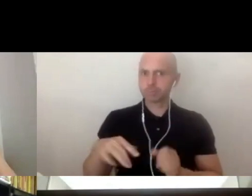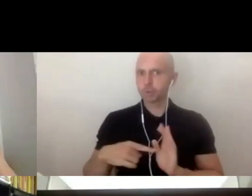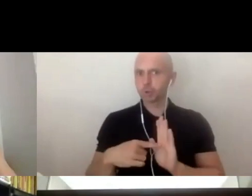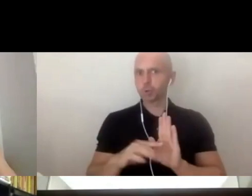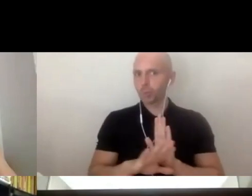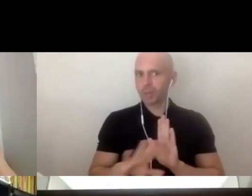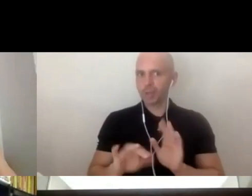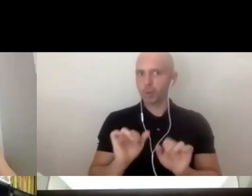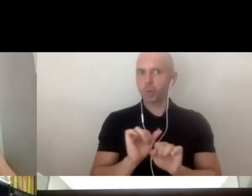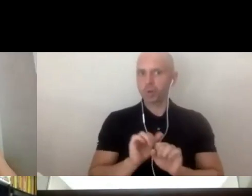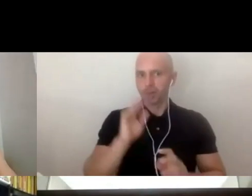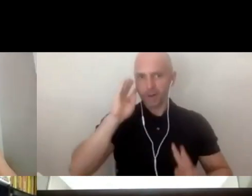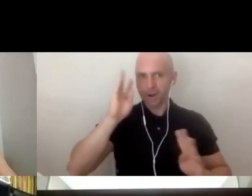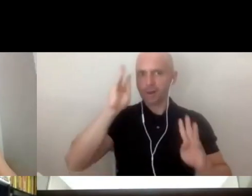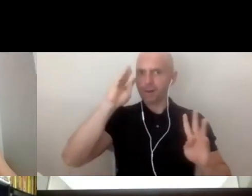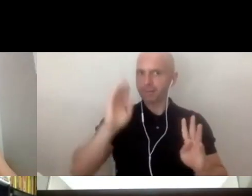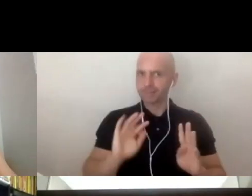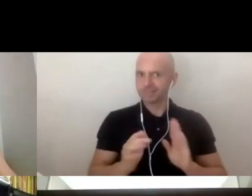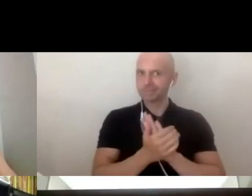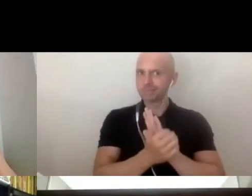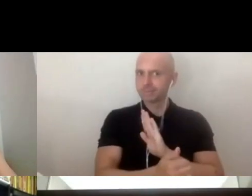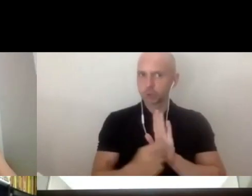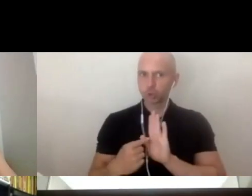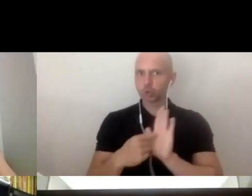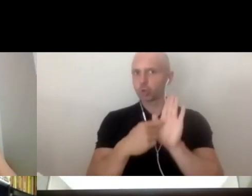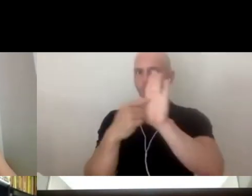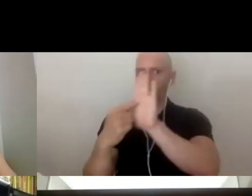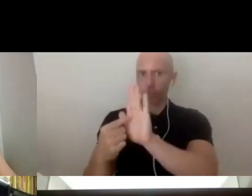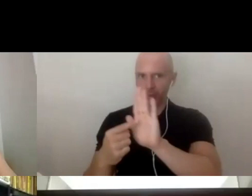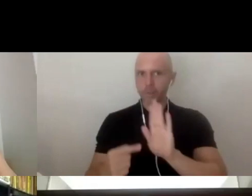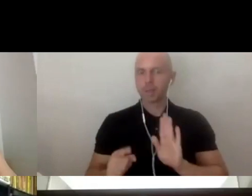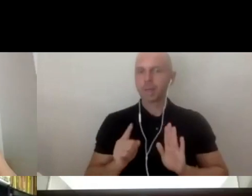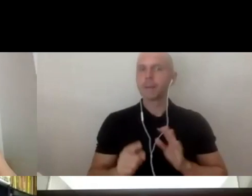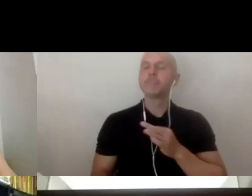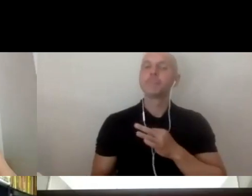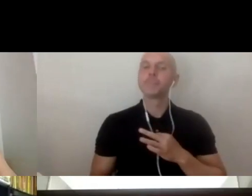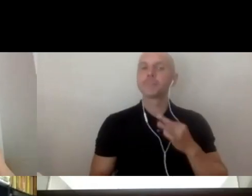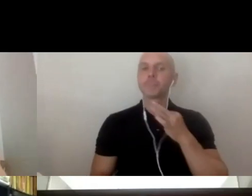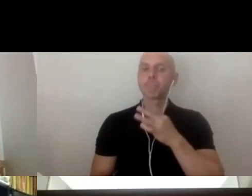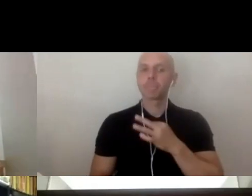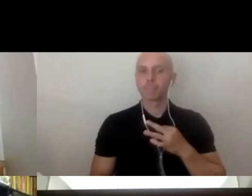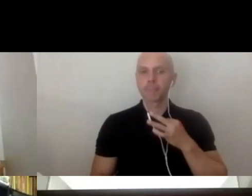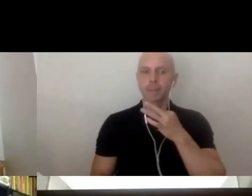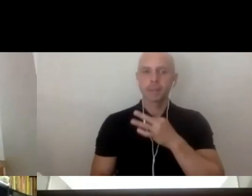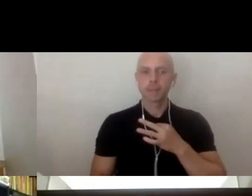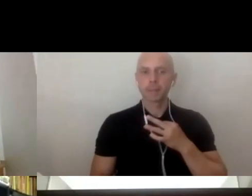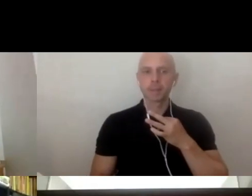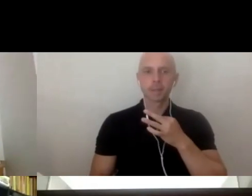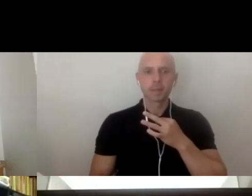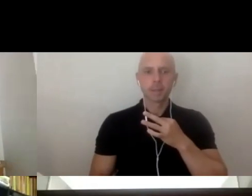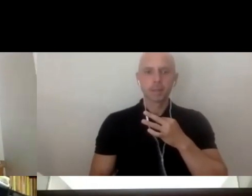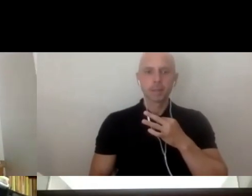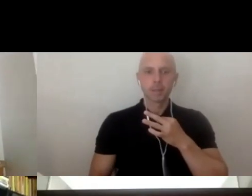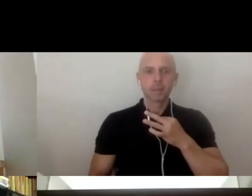expressing their creativity around this project. And I'm just wondering, I don't know whether Michael Morey is still on